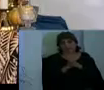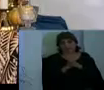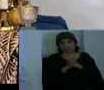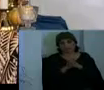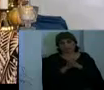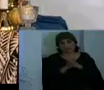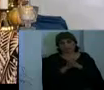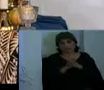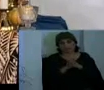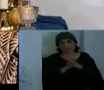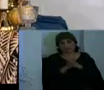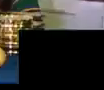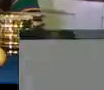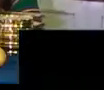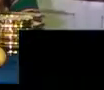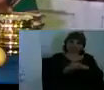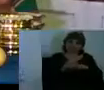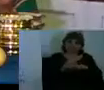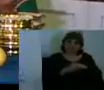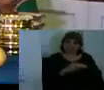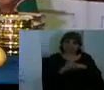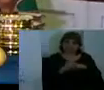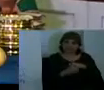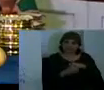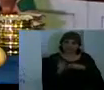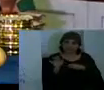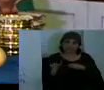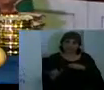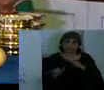The bread that